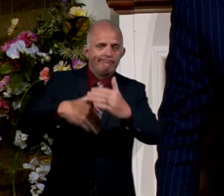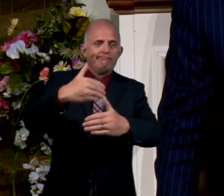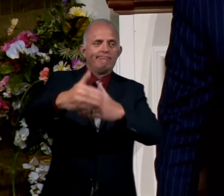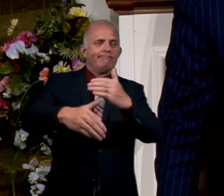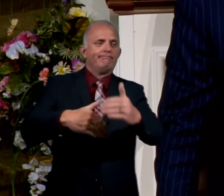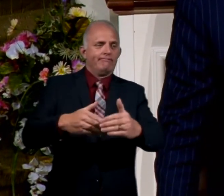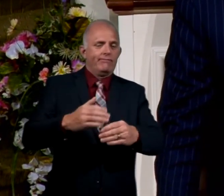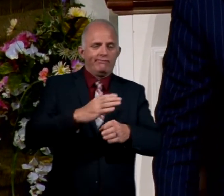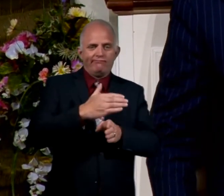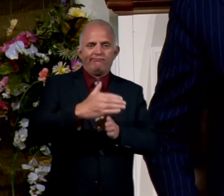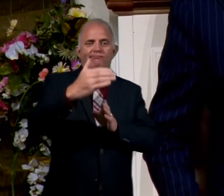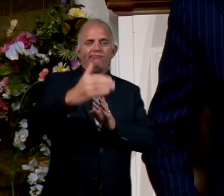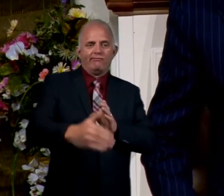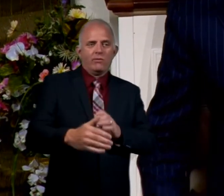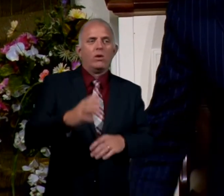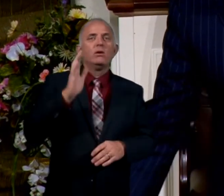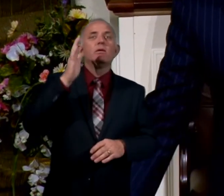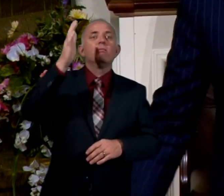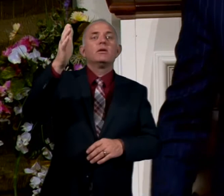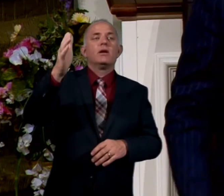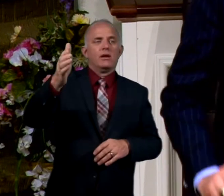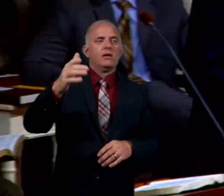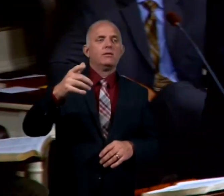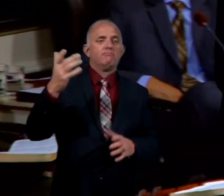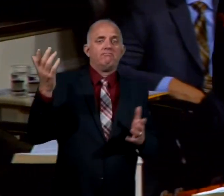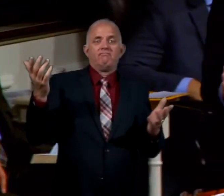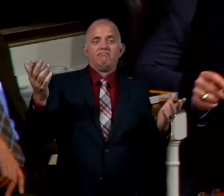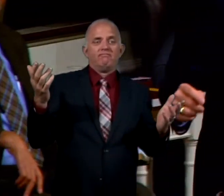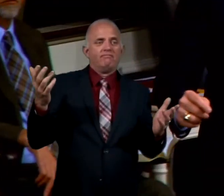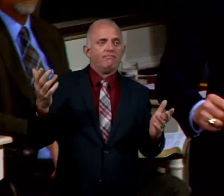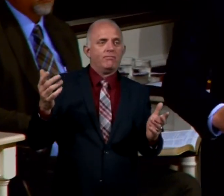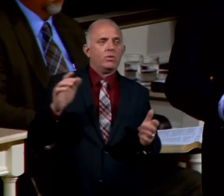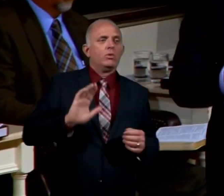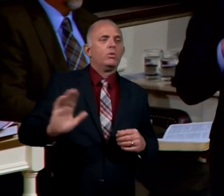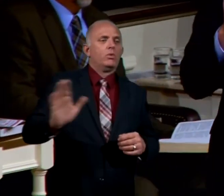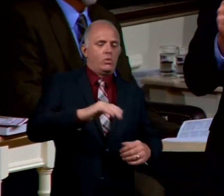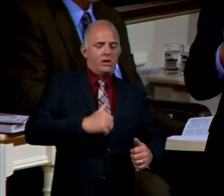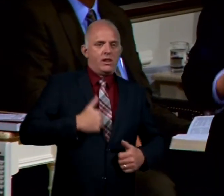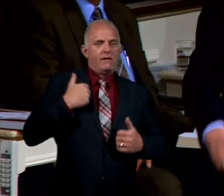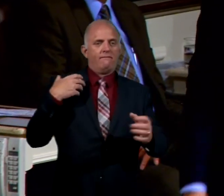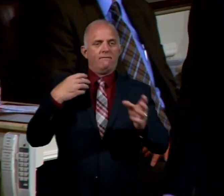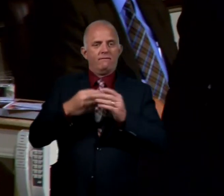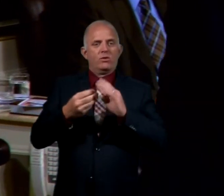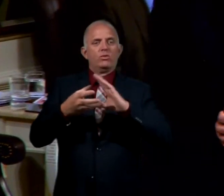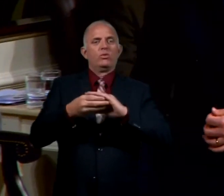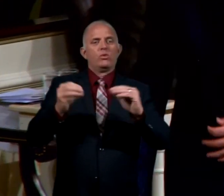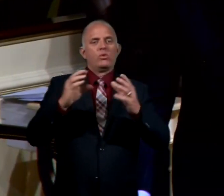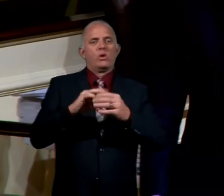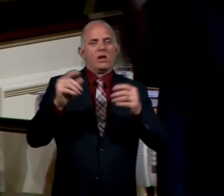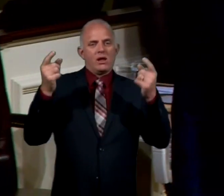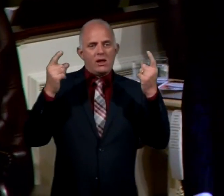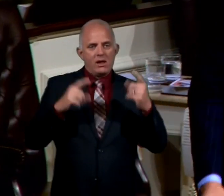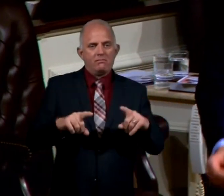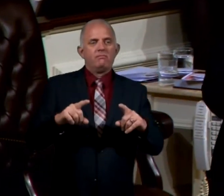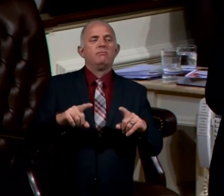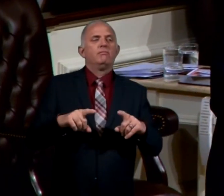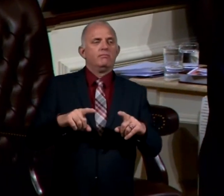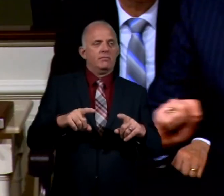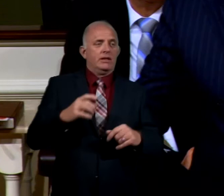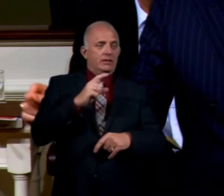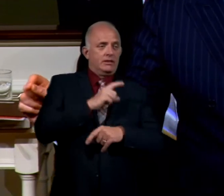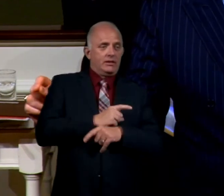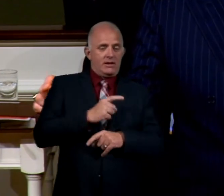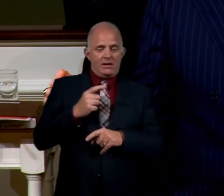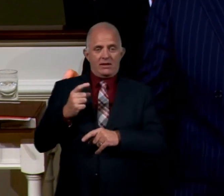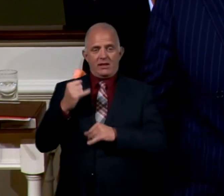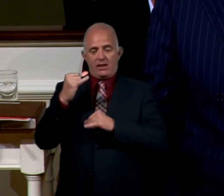the Bible tells us. We're all writing our autobiography, and on the day that we breathe our last breath, we'll sign